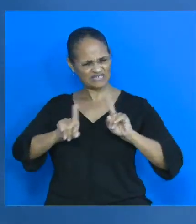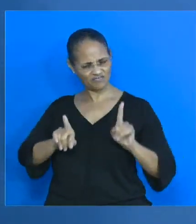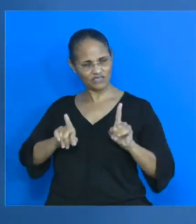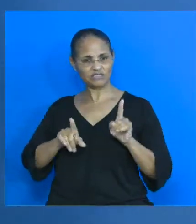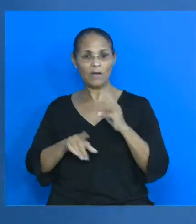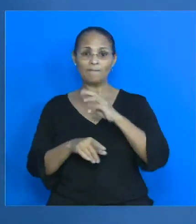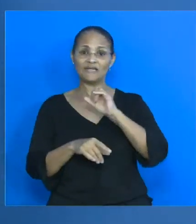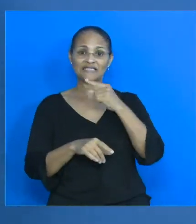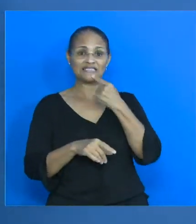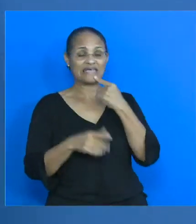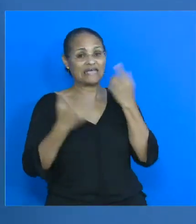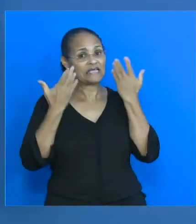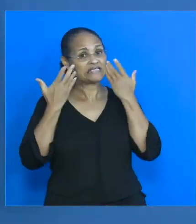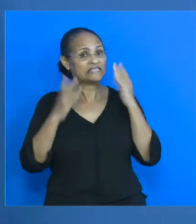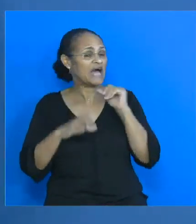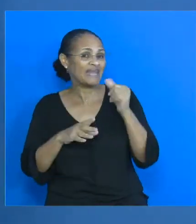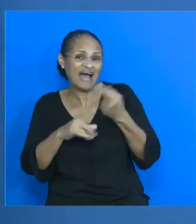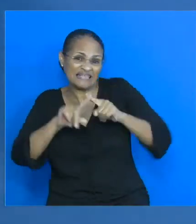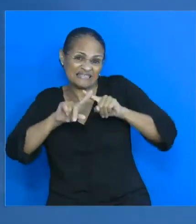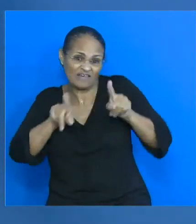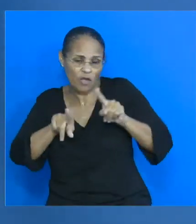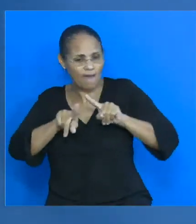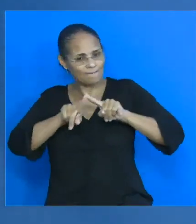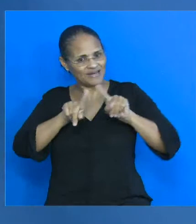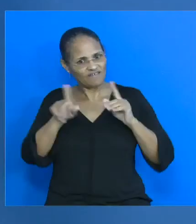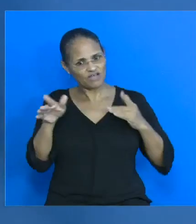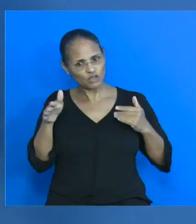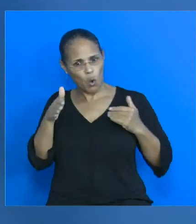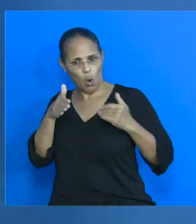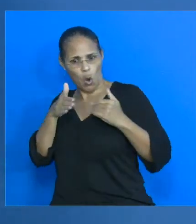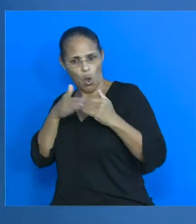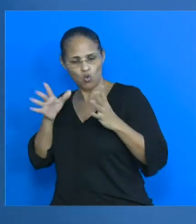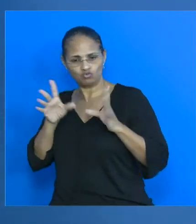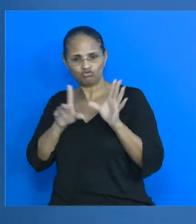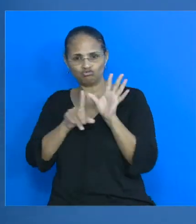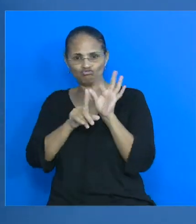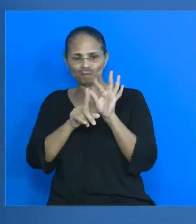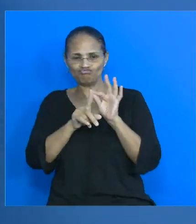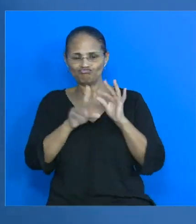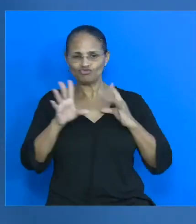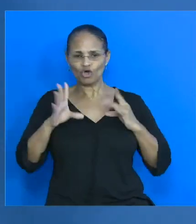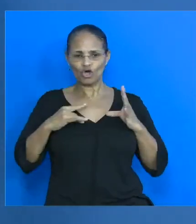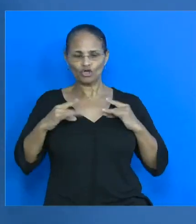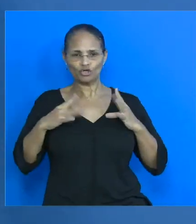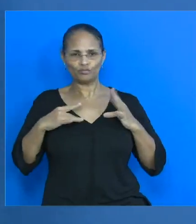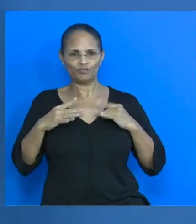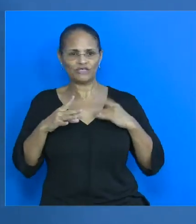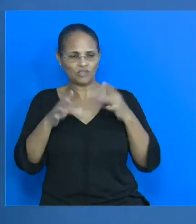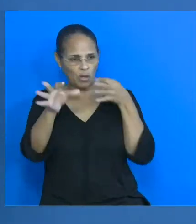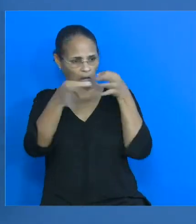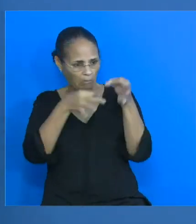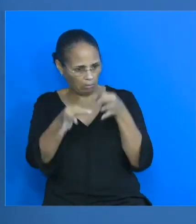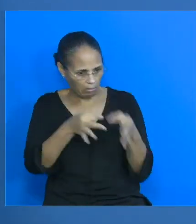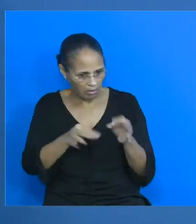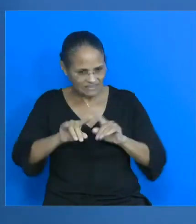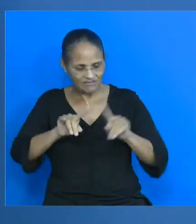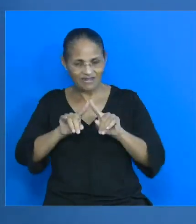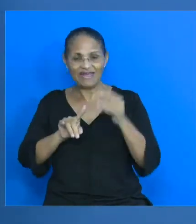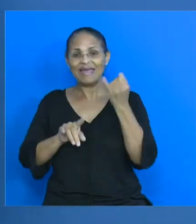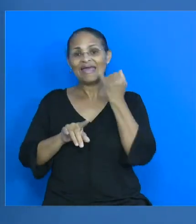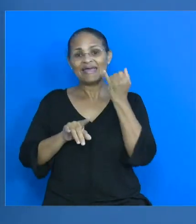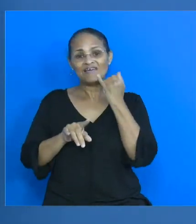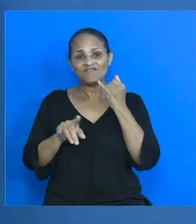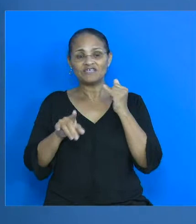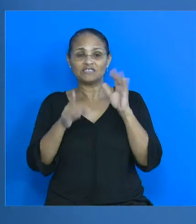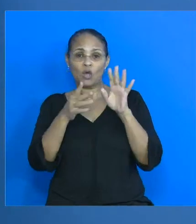a difference. If there is a close contact, and we've just gone through an academic exercise describing the difference. If there's a close contact